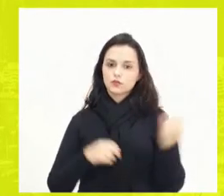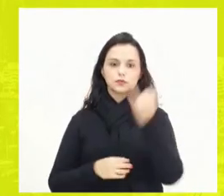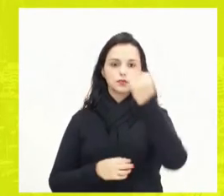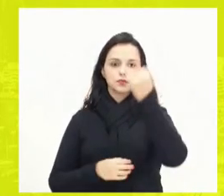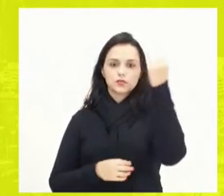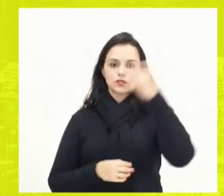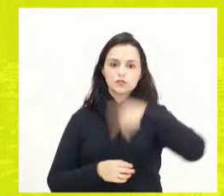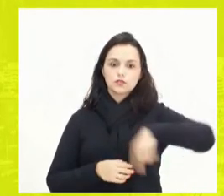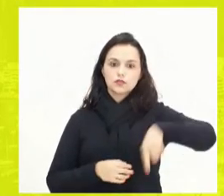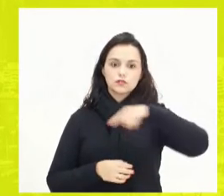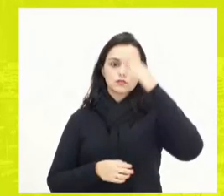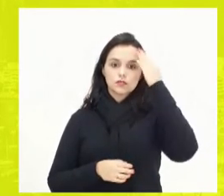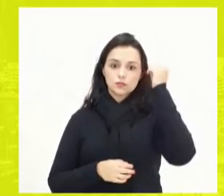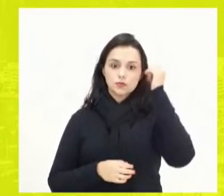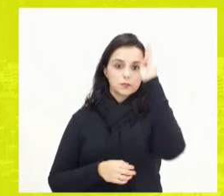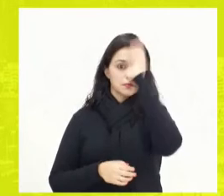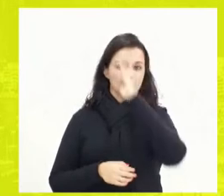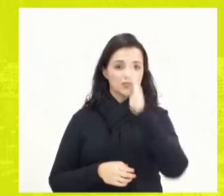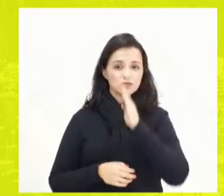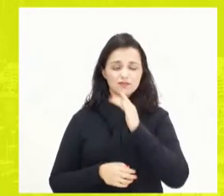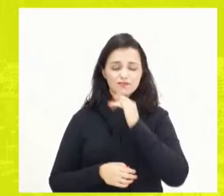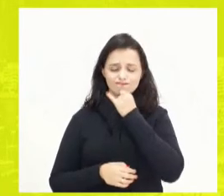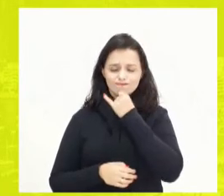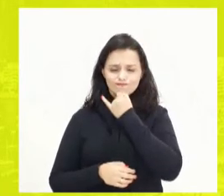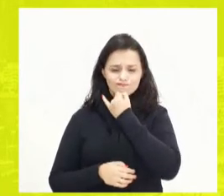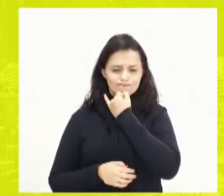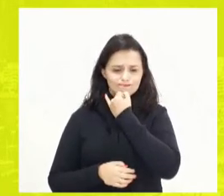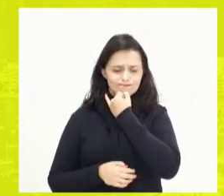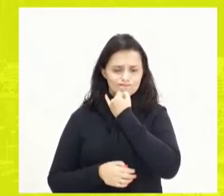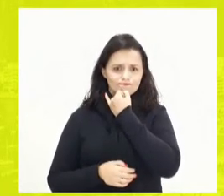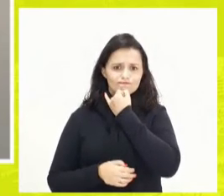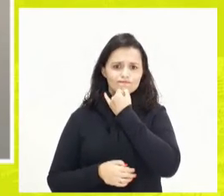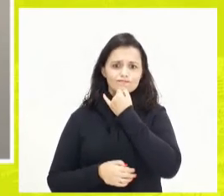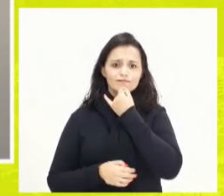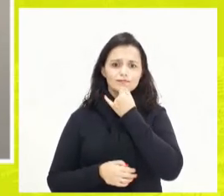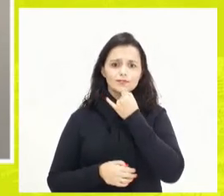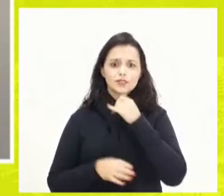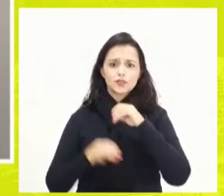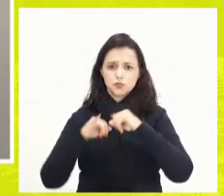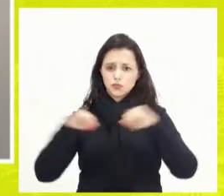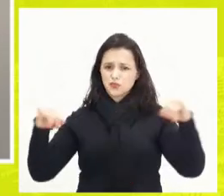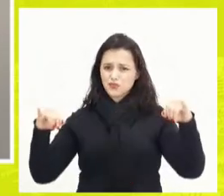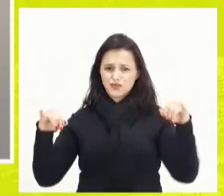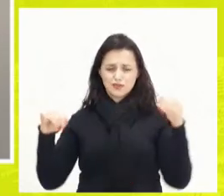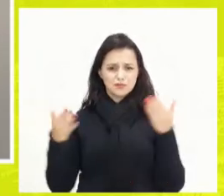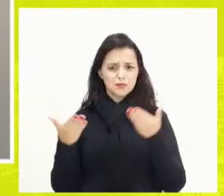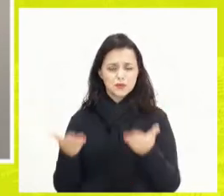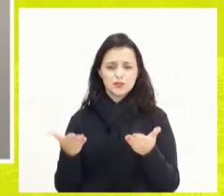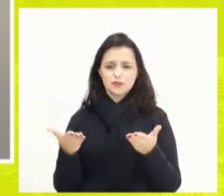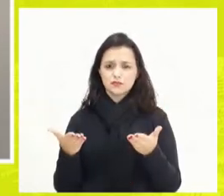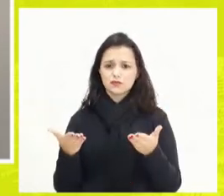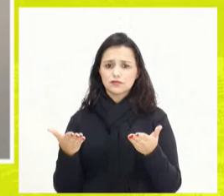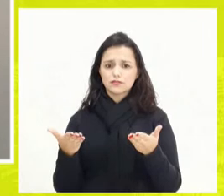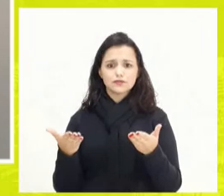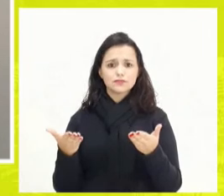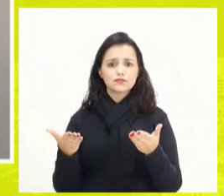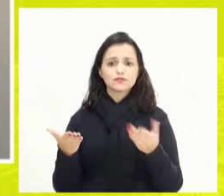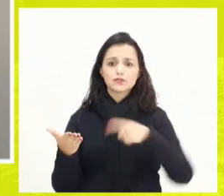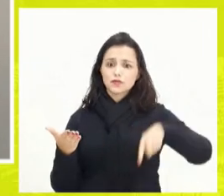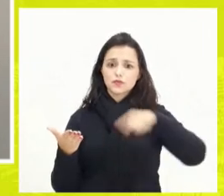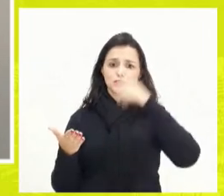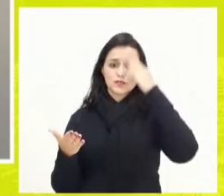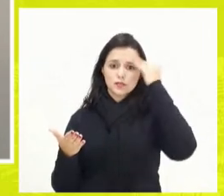it's very pertinent to bring this subject it's scary